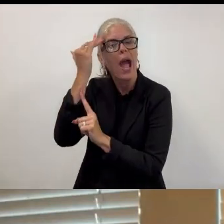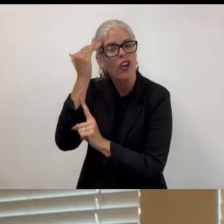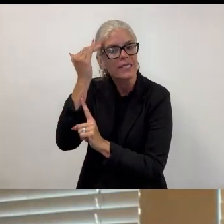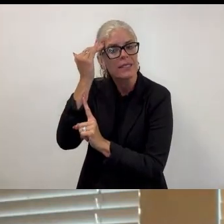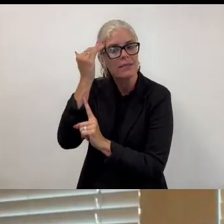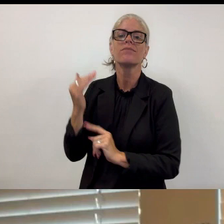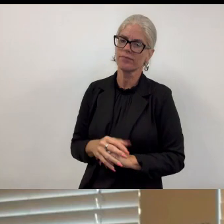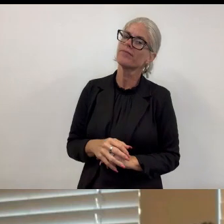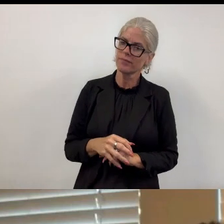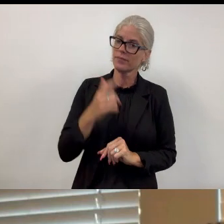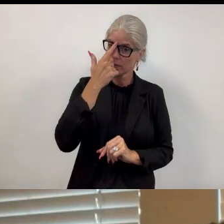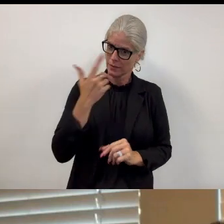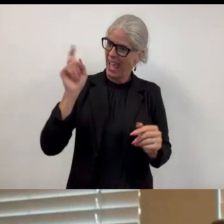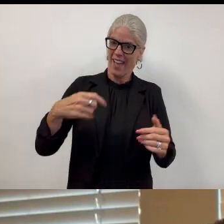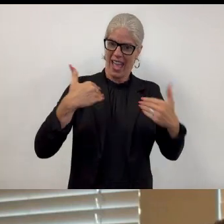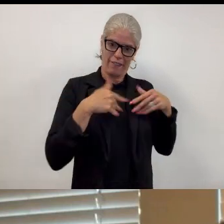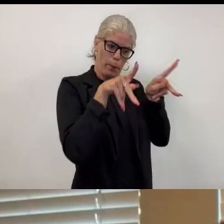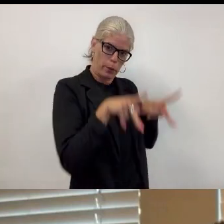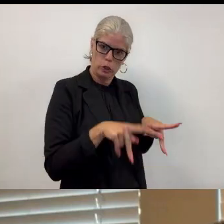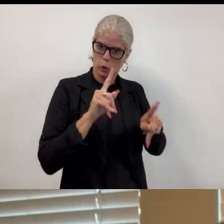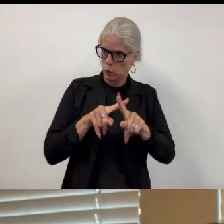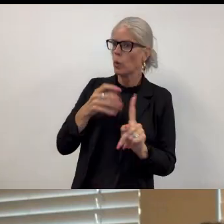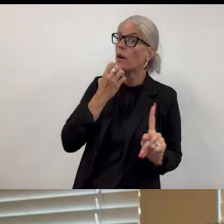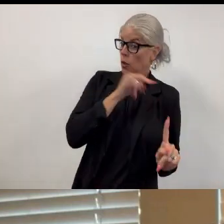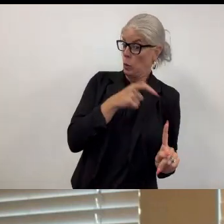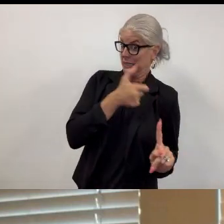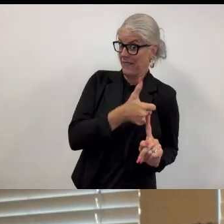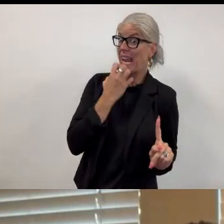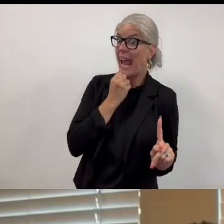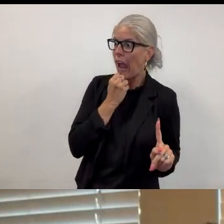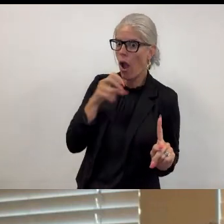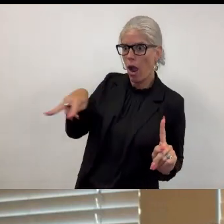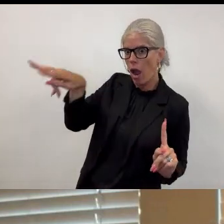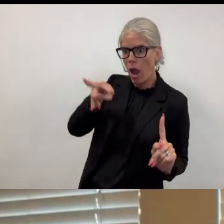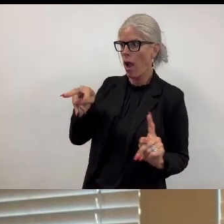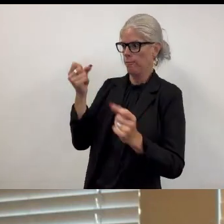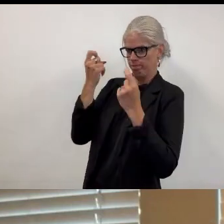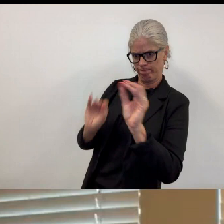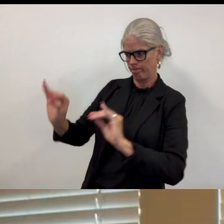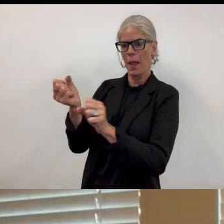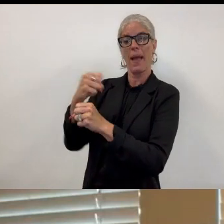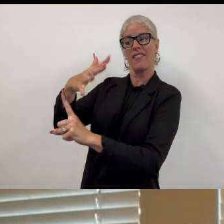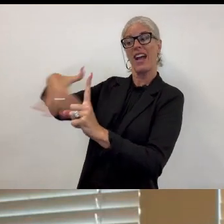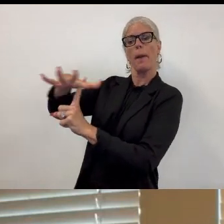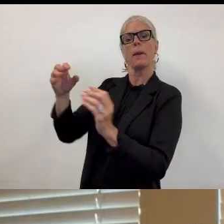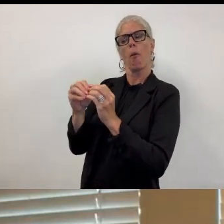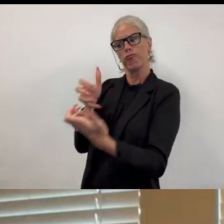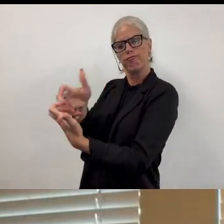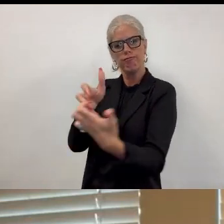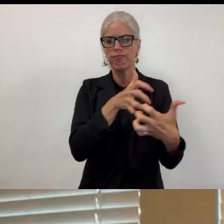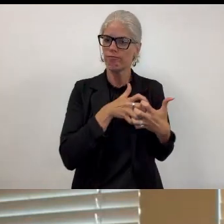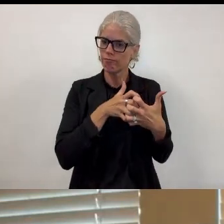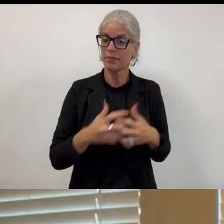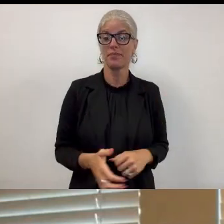by awareness. Sometimes it really takes a human being who cares in order to make an environment that is otherwise